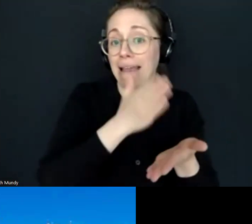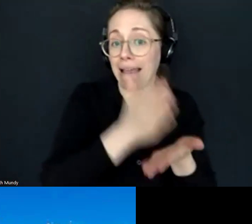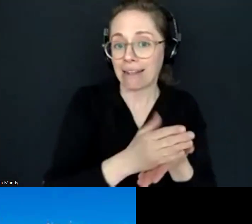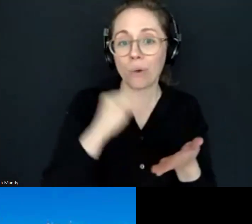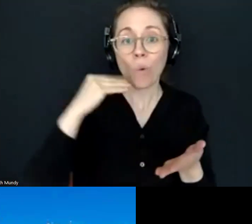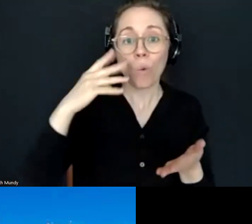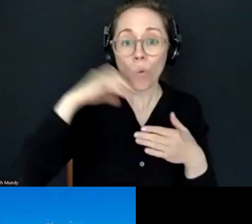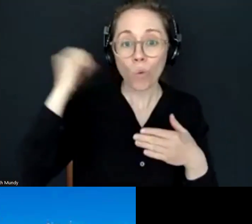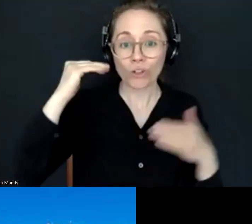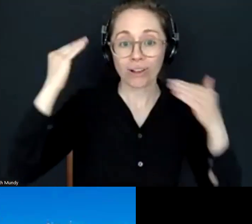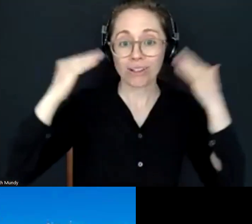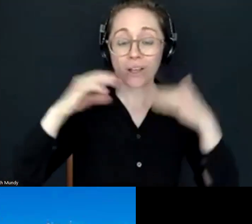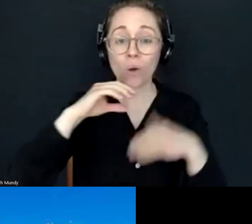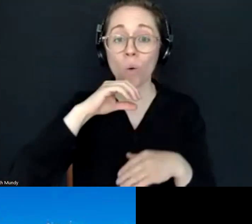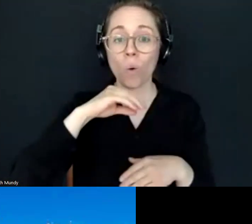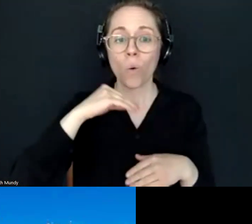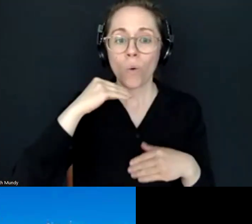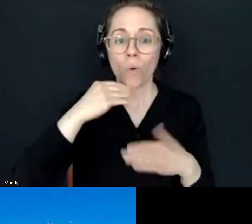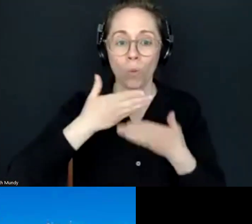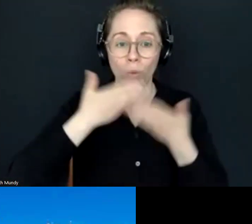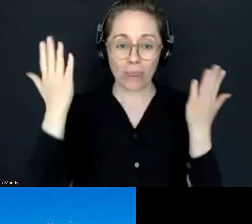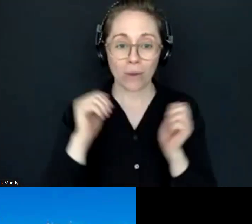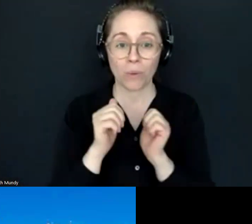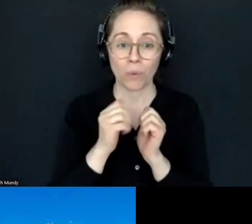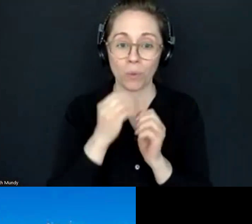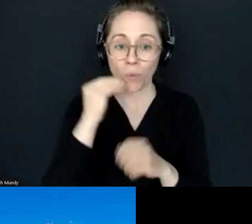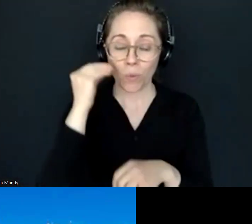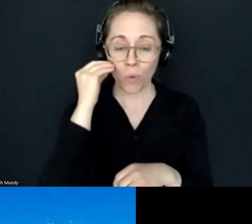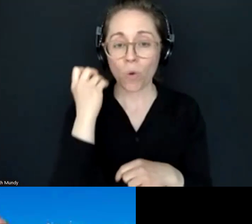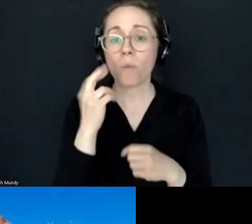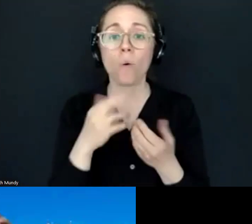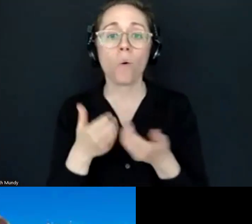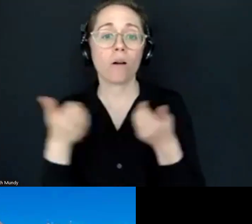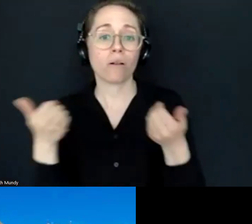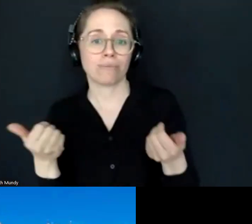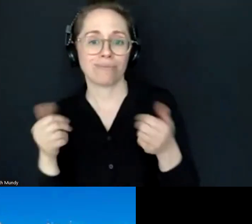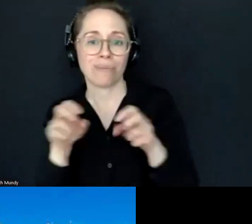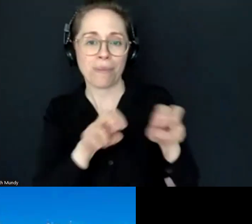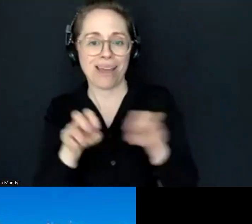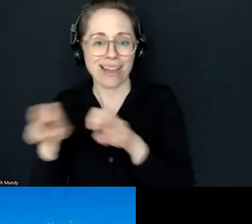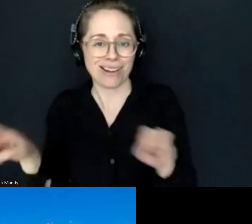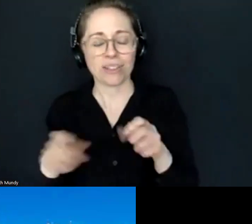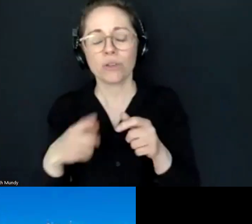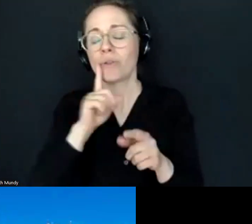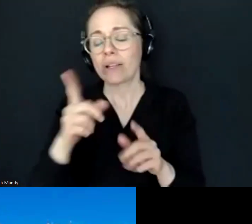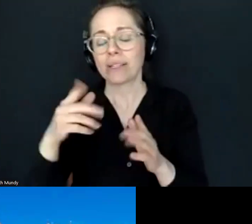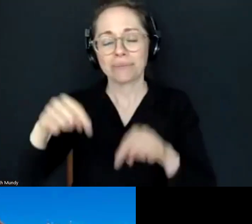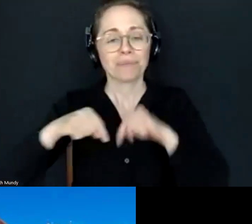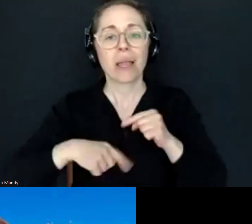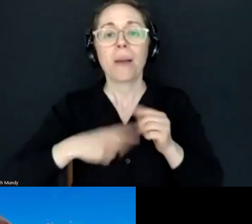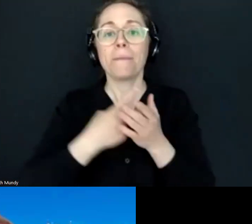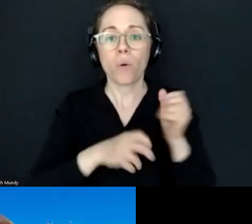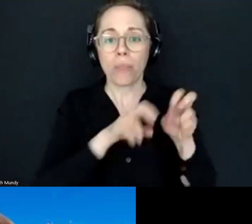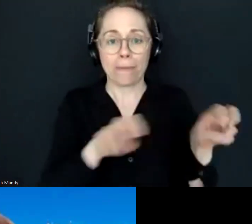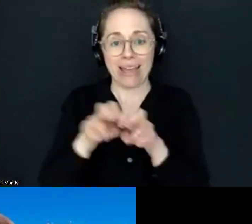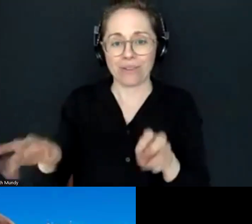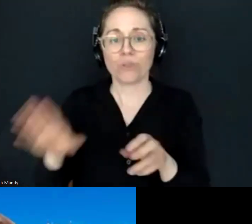they're combined or they're two discrete panels, they will have equal time and attention. And that may not have been captured